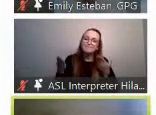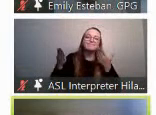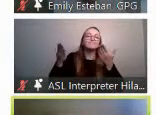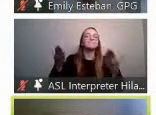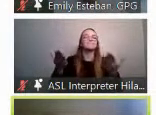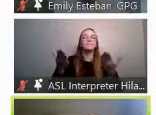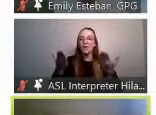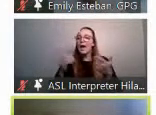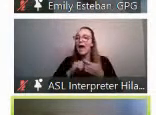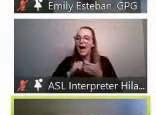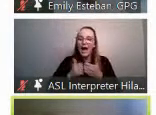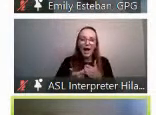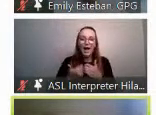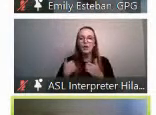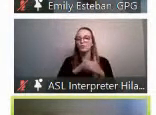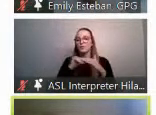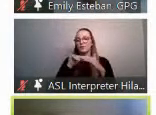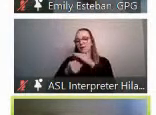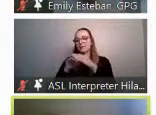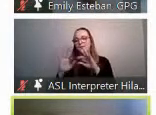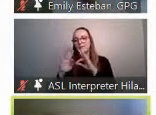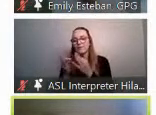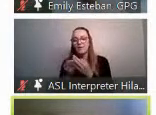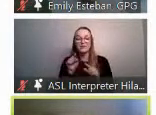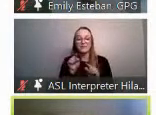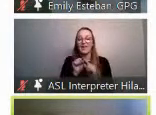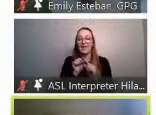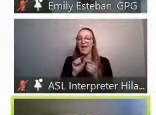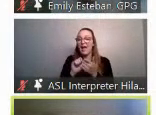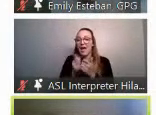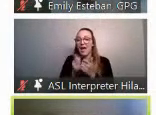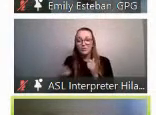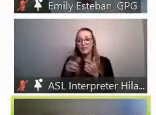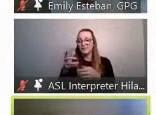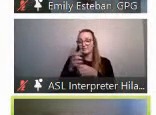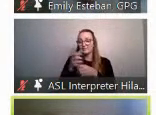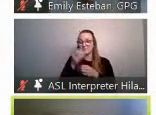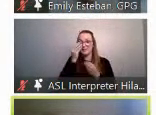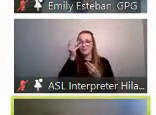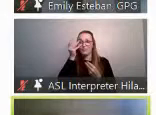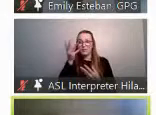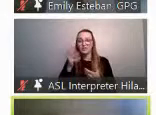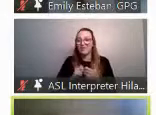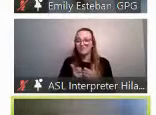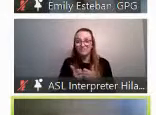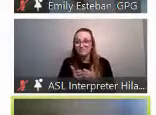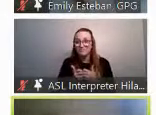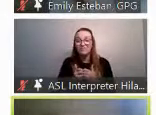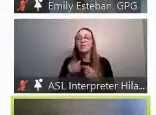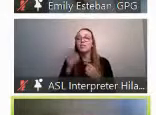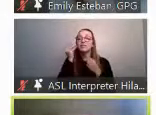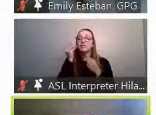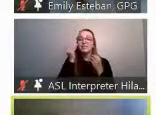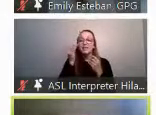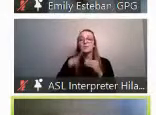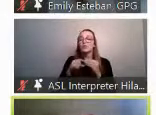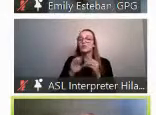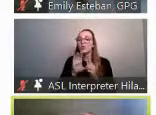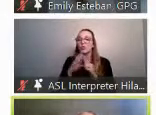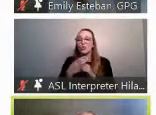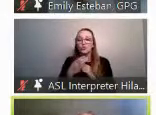access families? Where are families receiving their information? Taking into consideration cultural brokers.